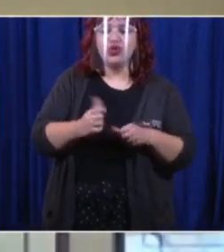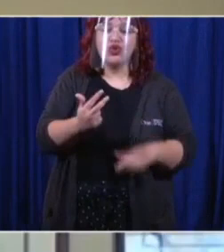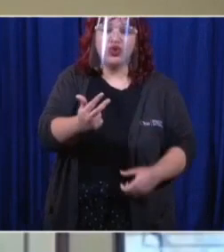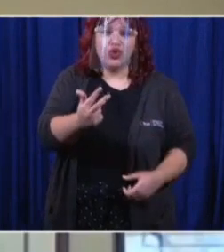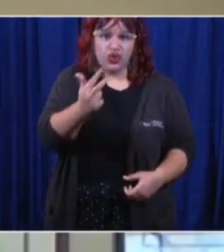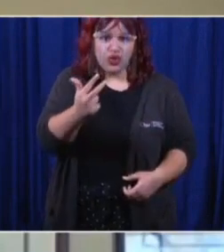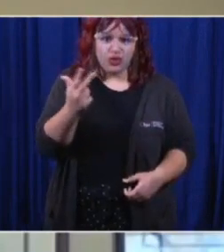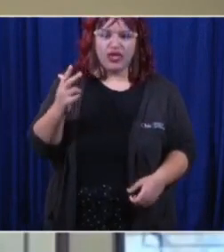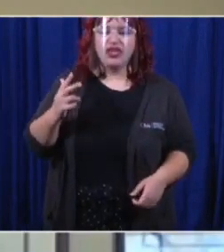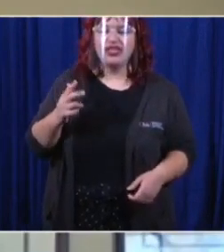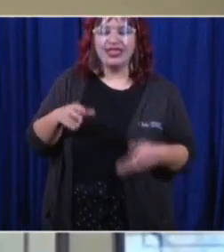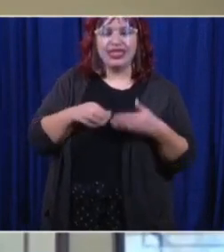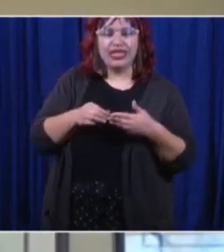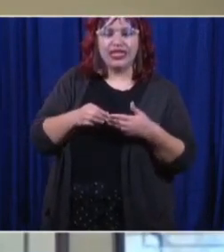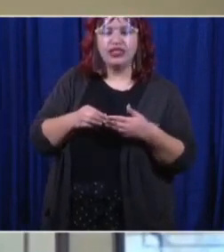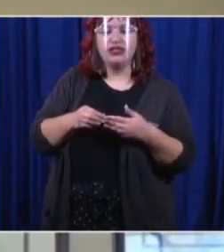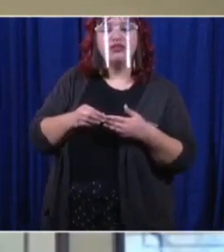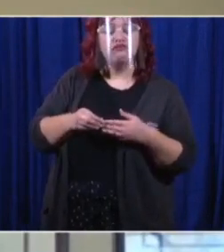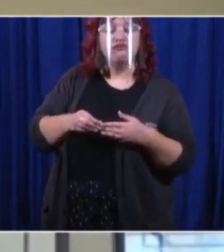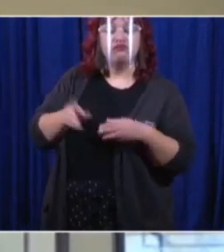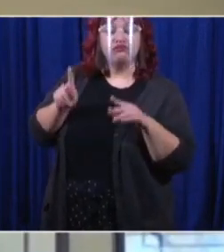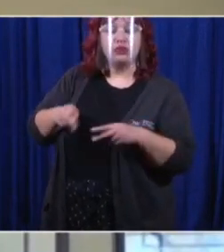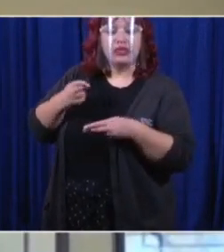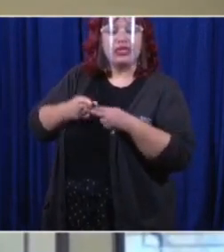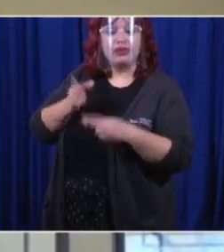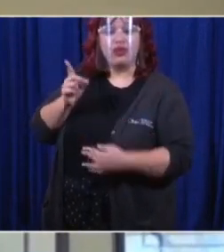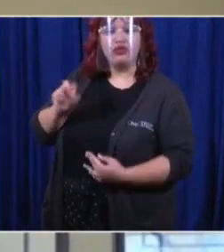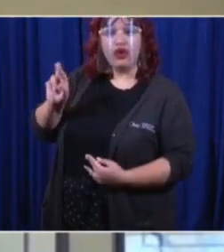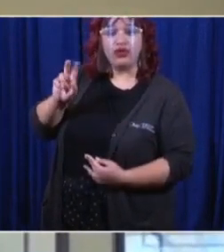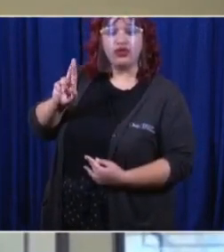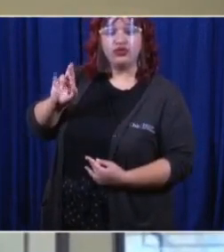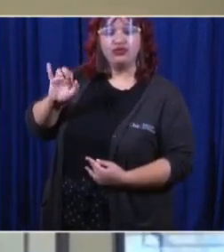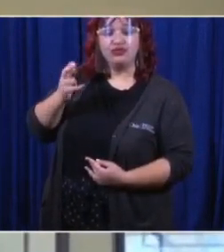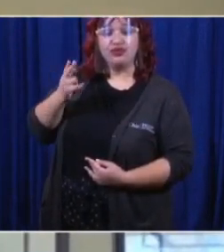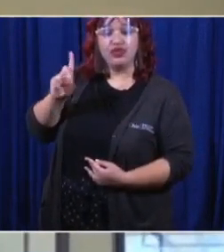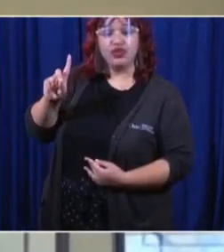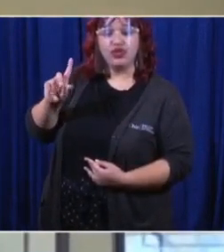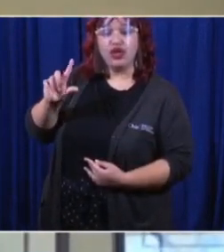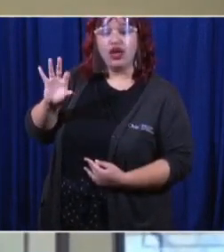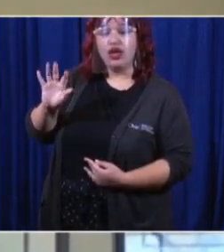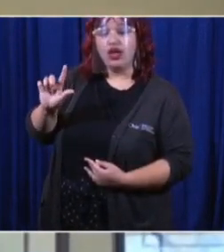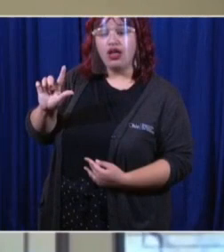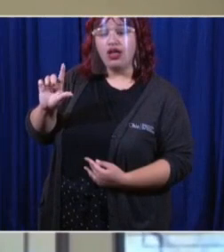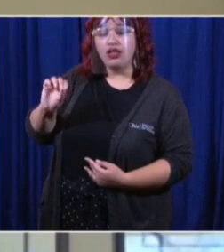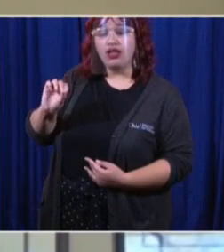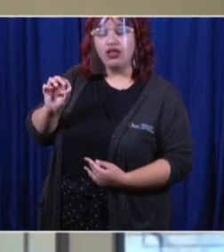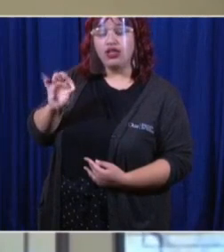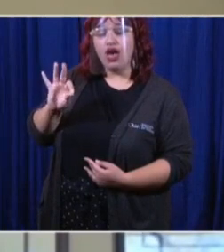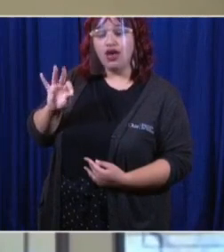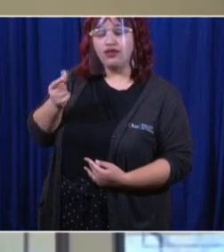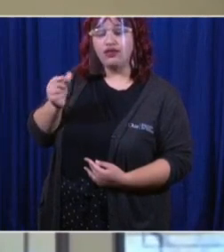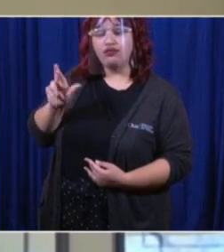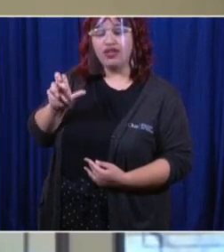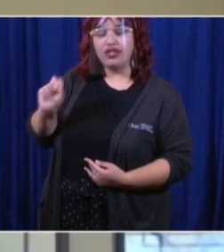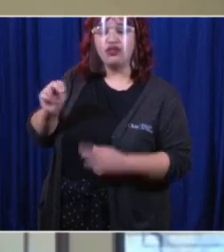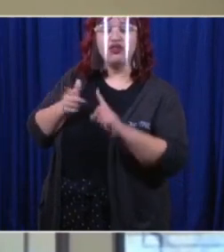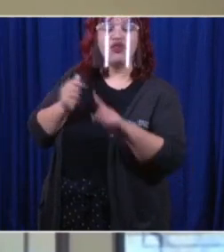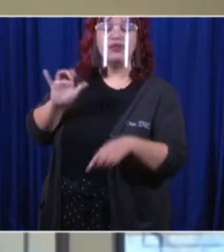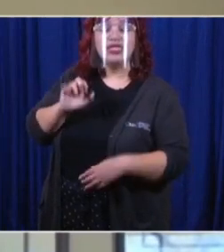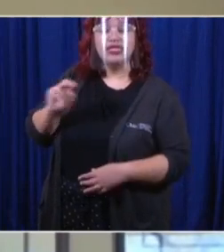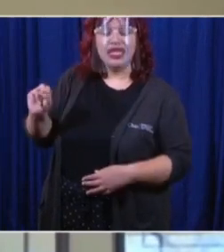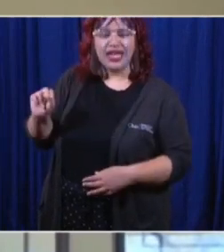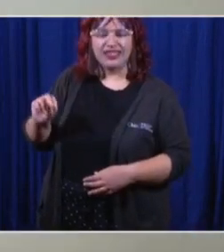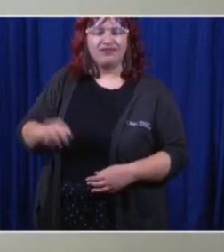Lofgren from UC Health down in Cincinnati. Thank you, Bruce. Hope everybody can hear me, and